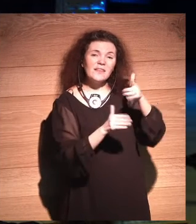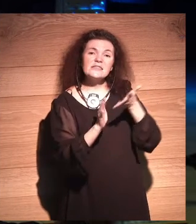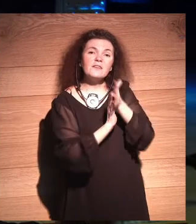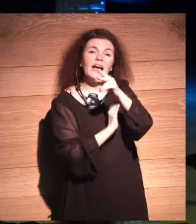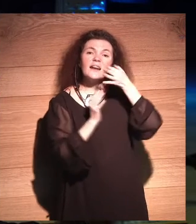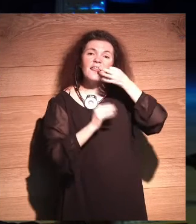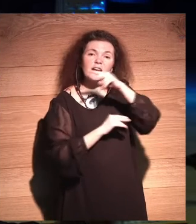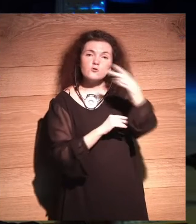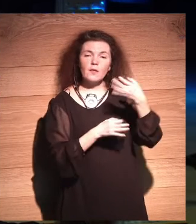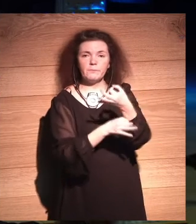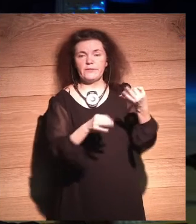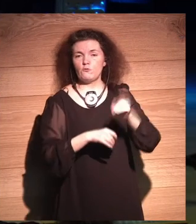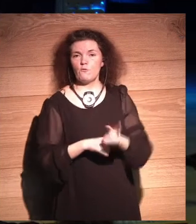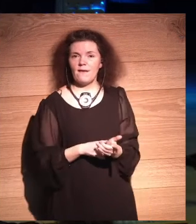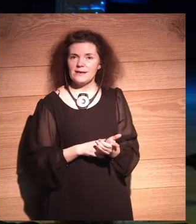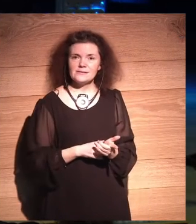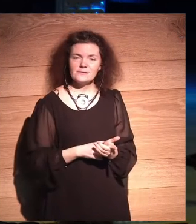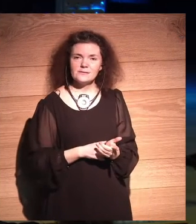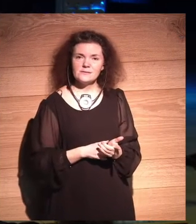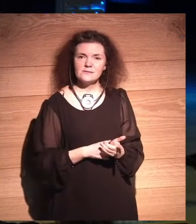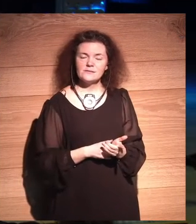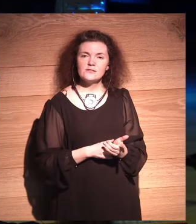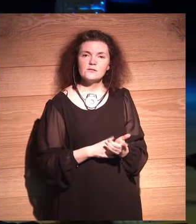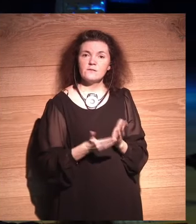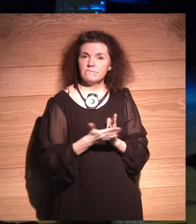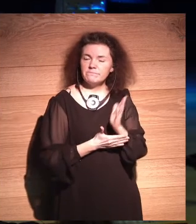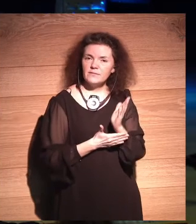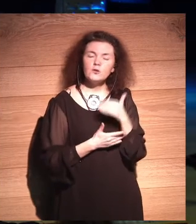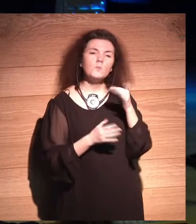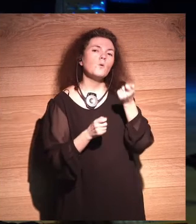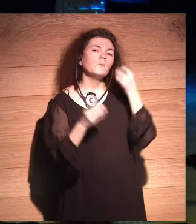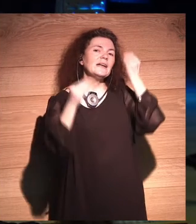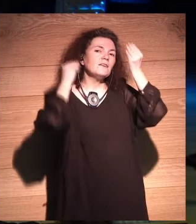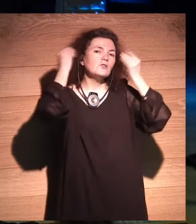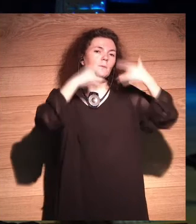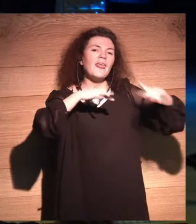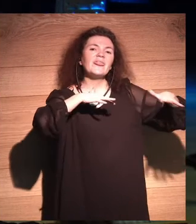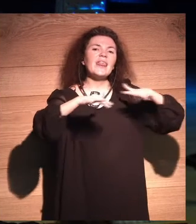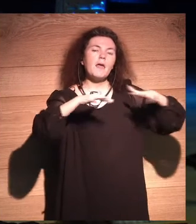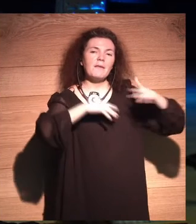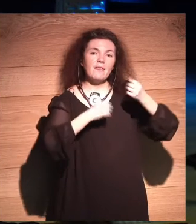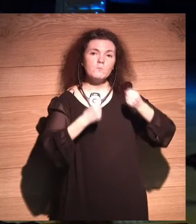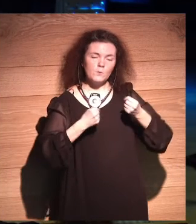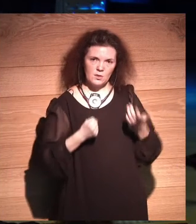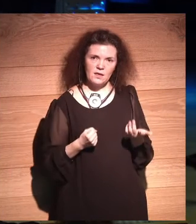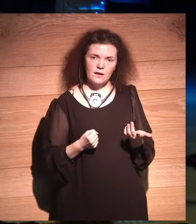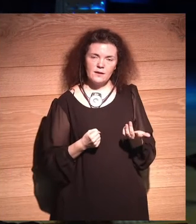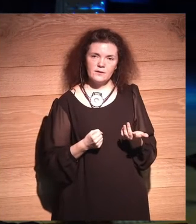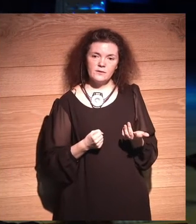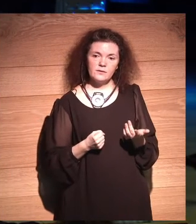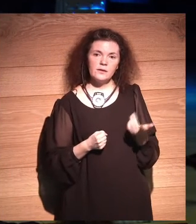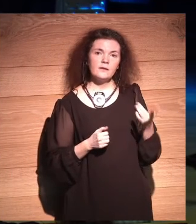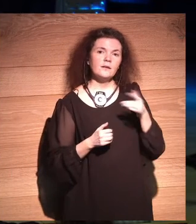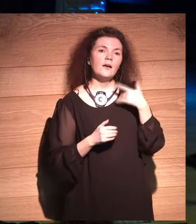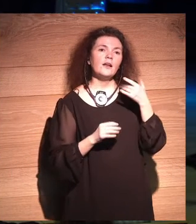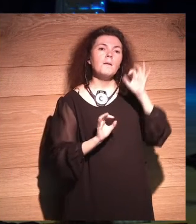are also power dynamics and institutional design elements that are determining that lower participation rate. So the very